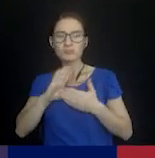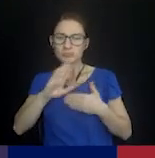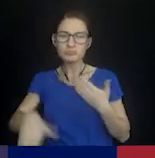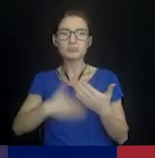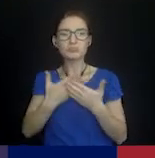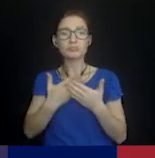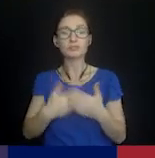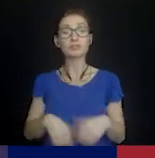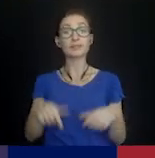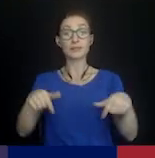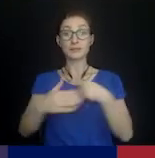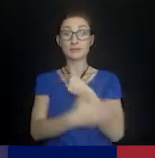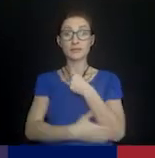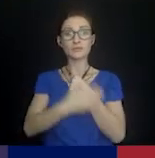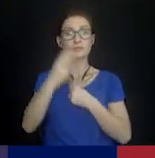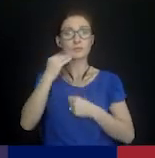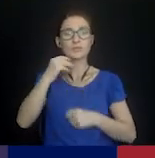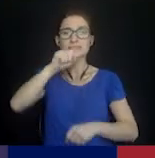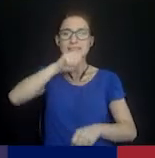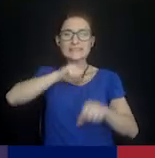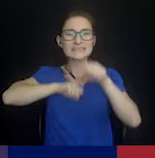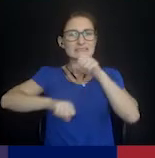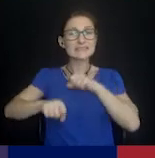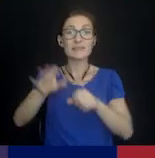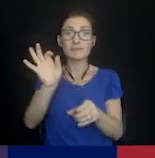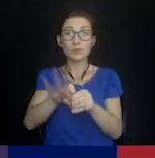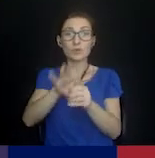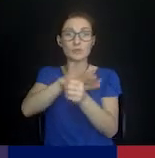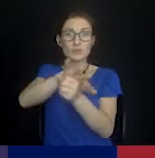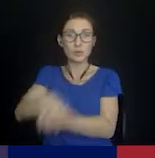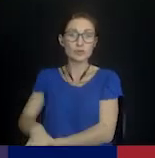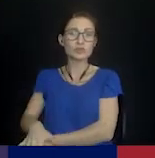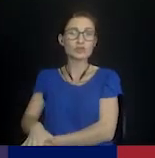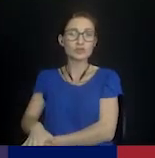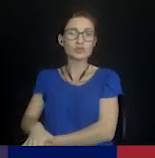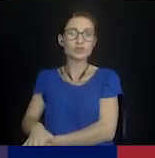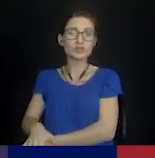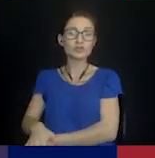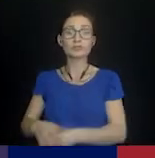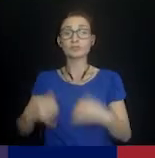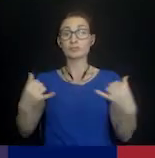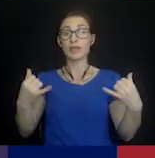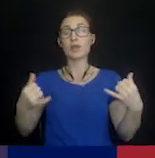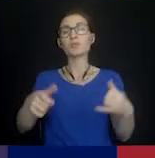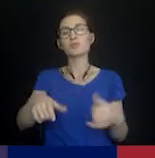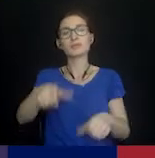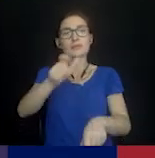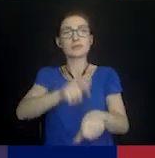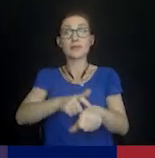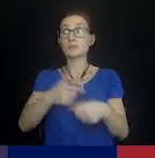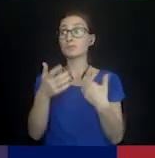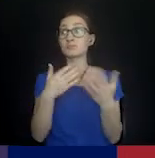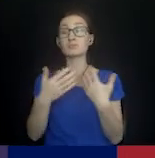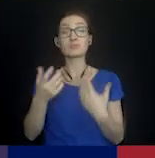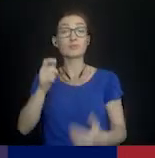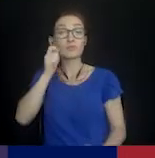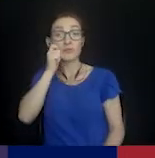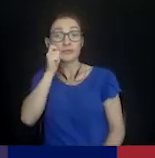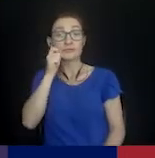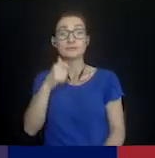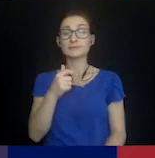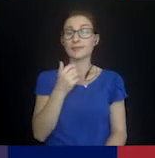years of voter suppression, and it is time for individuals, regardless of race, color,